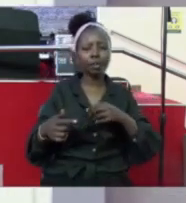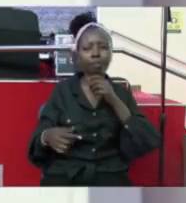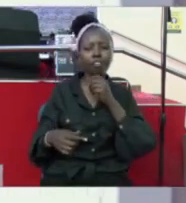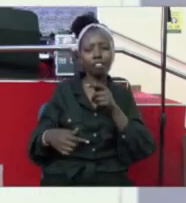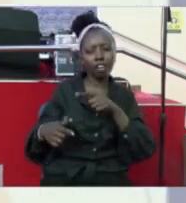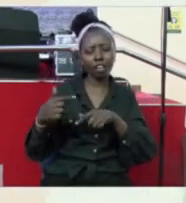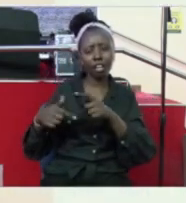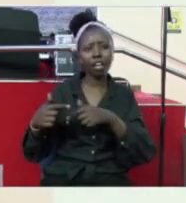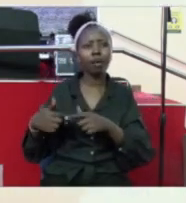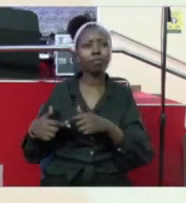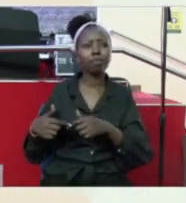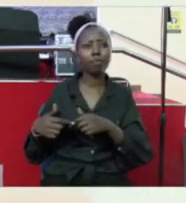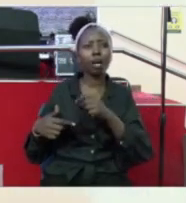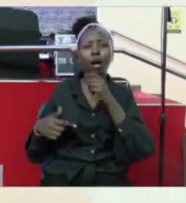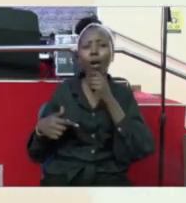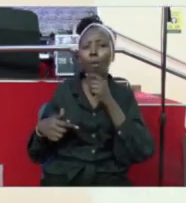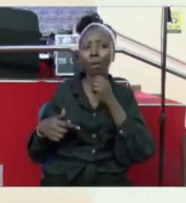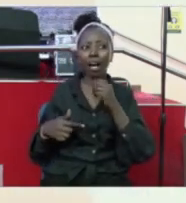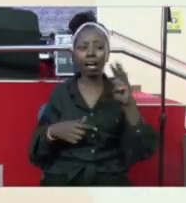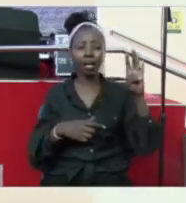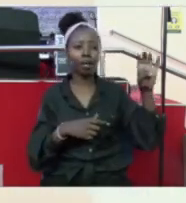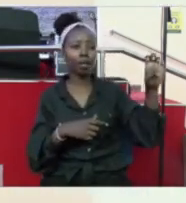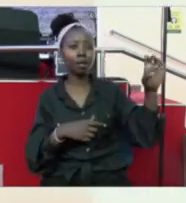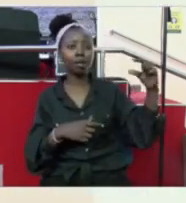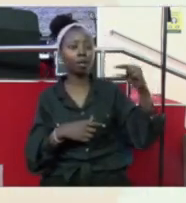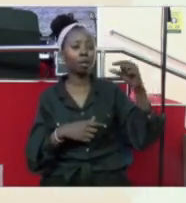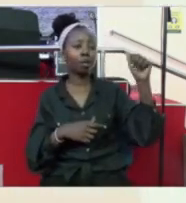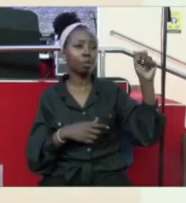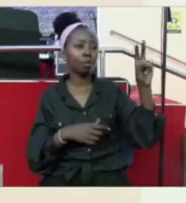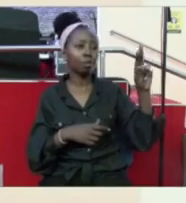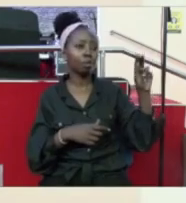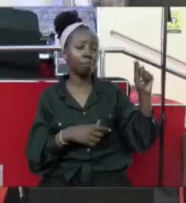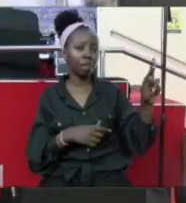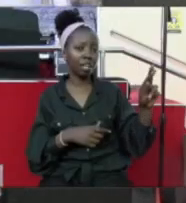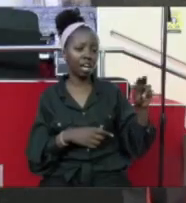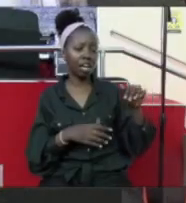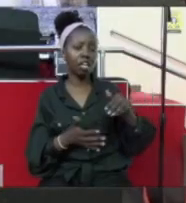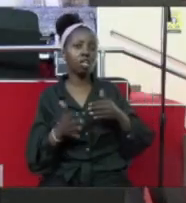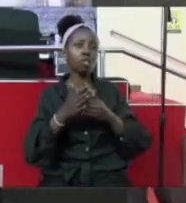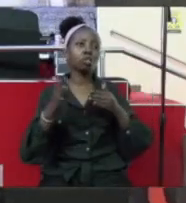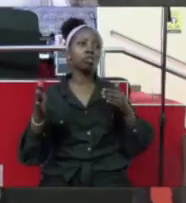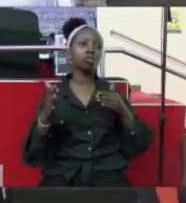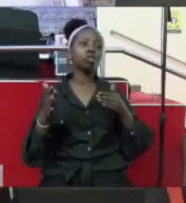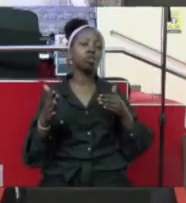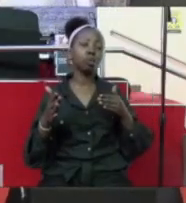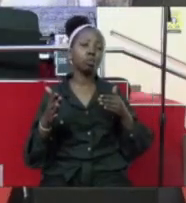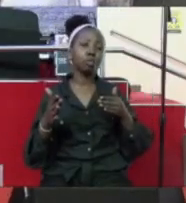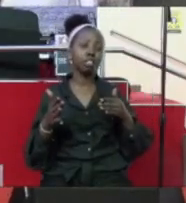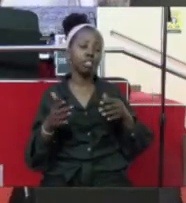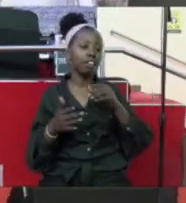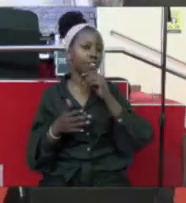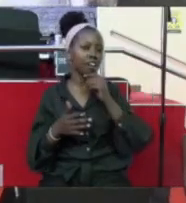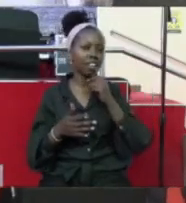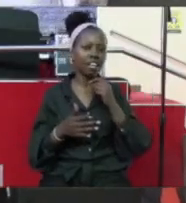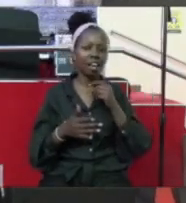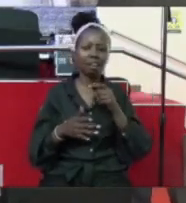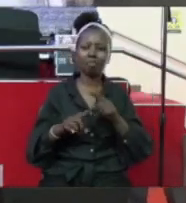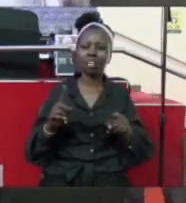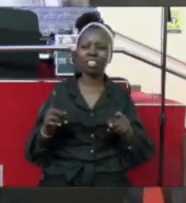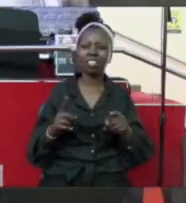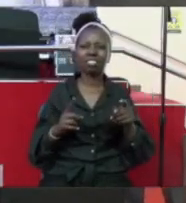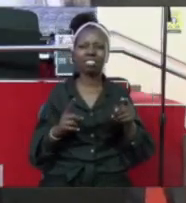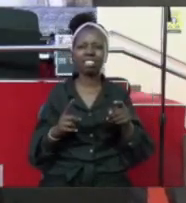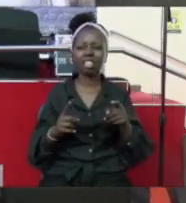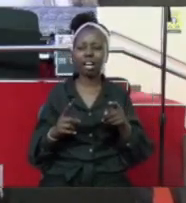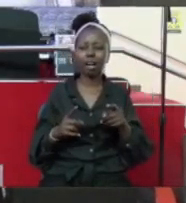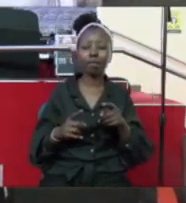alipokuwa anakuja, that man stopped him. Yule mtu akamsimamisha. This was a mzungu who was dirty. Alikuwa ni mzungu ambaye alikuwa ni mchafu. So the father